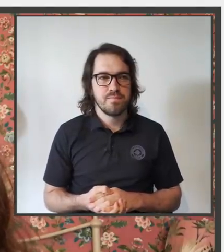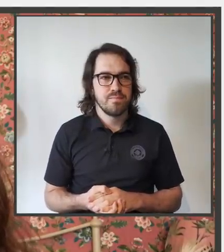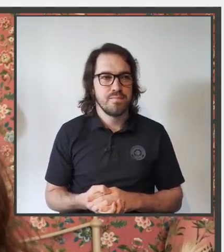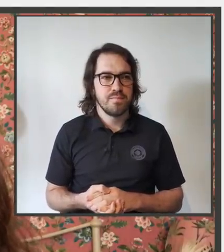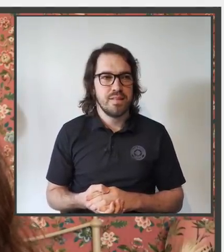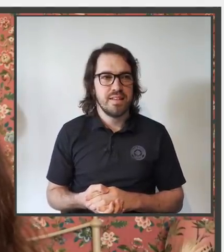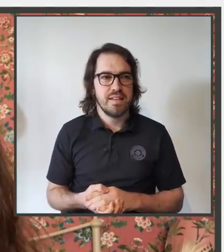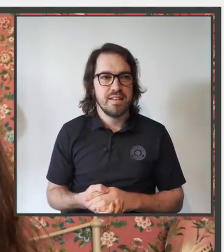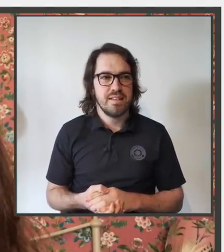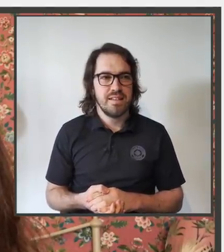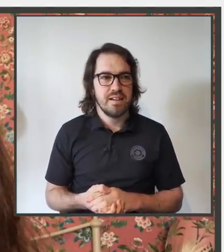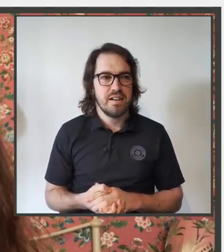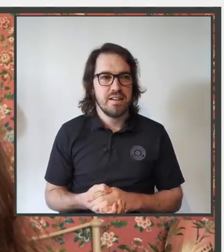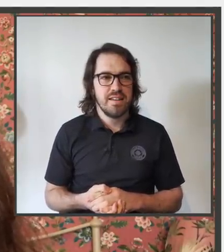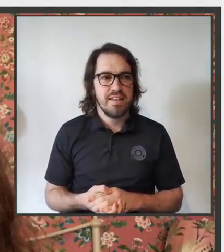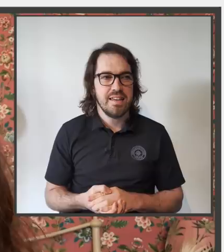spelling is